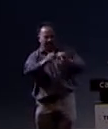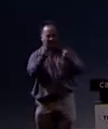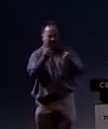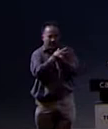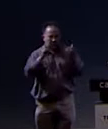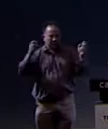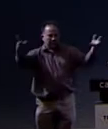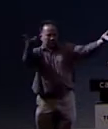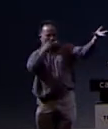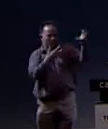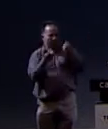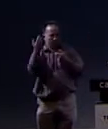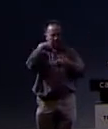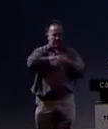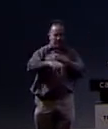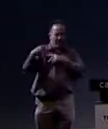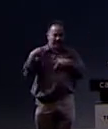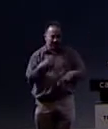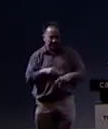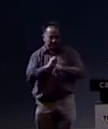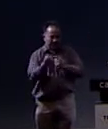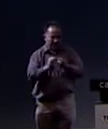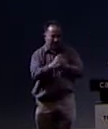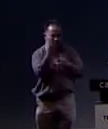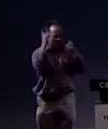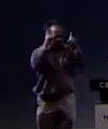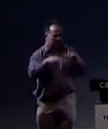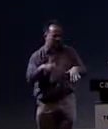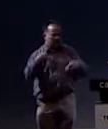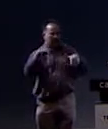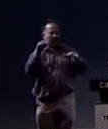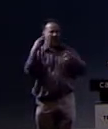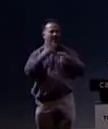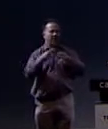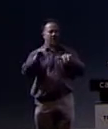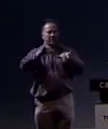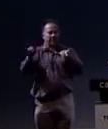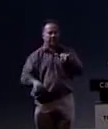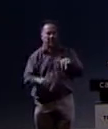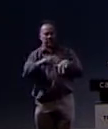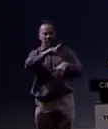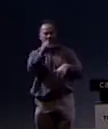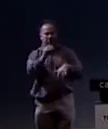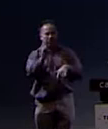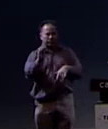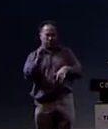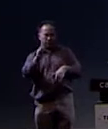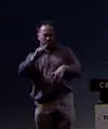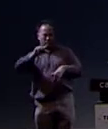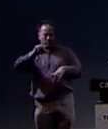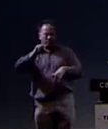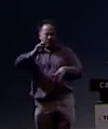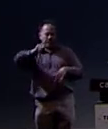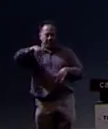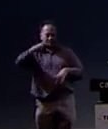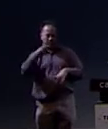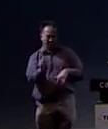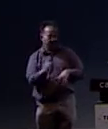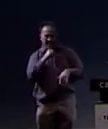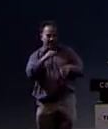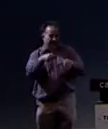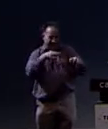into physical environments. This was one of my experiments I call the architectural zoetrope. I'm not going to go into a lot of detail, but it works very much like a